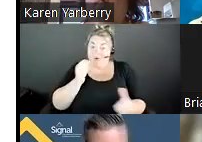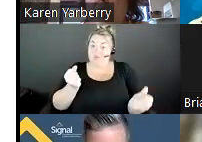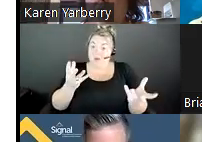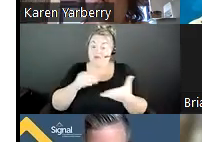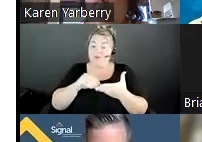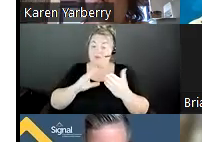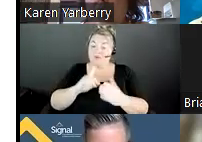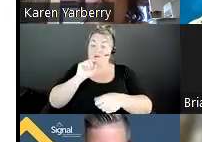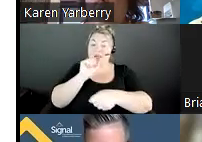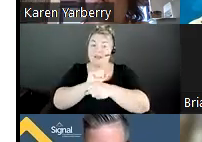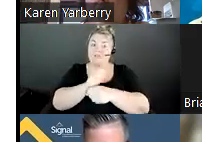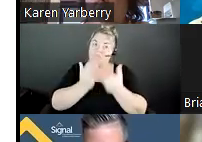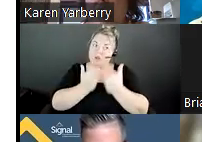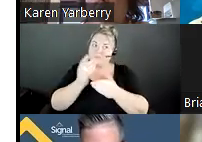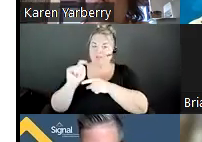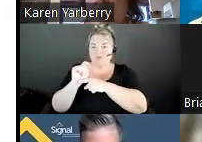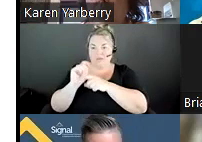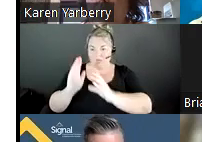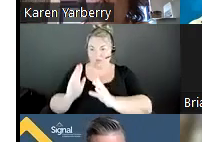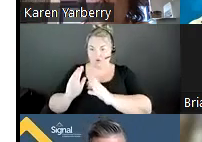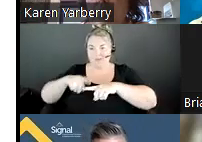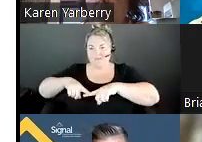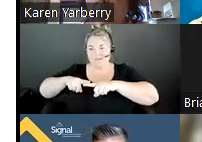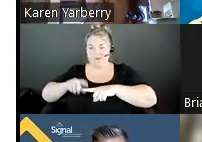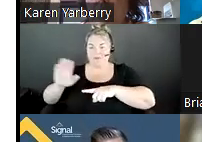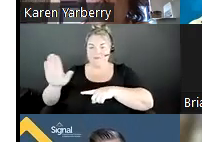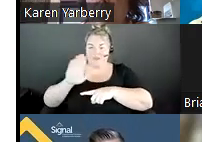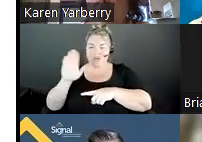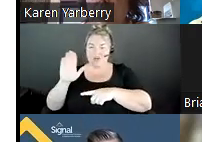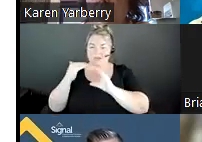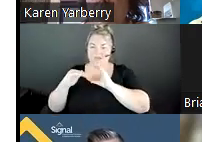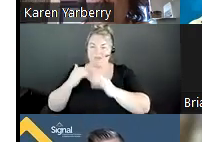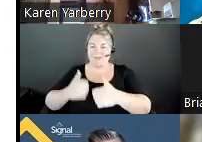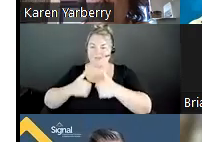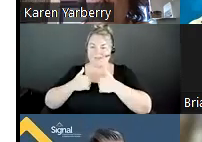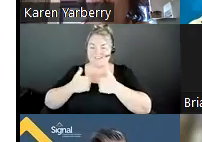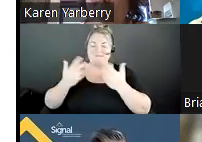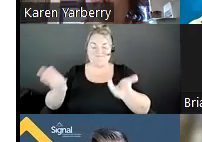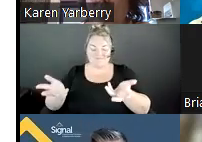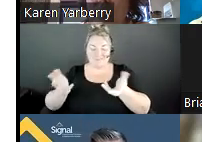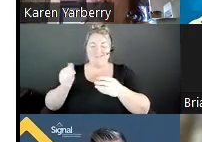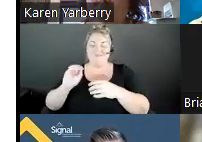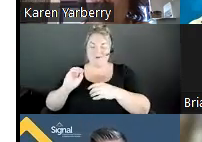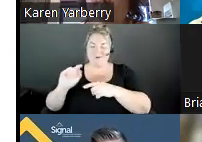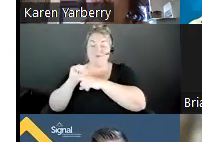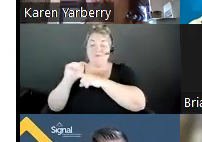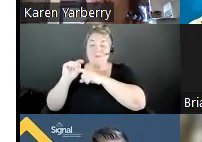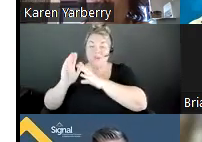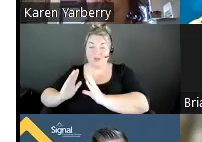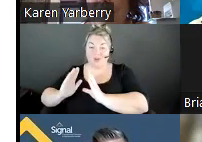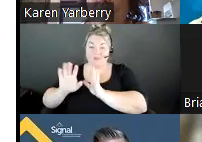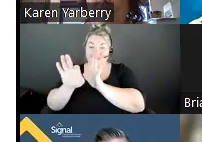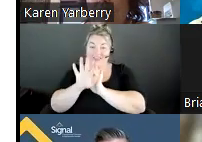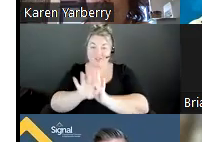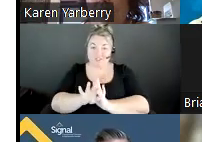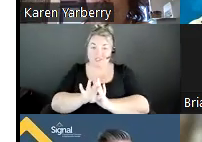learners are actually probably trainers based on their email addresses. So the trainer